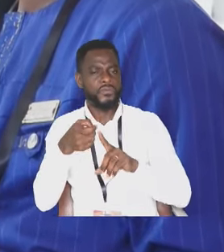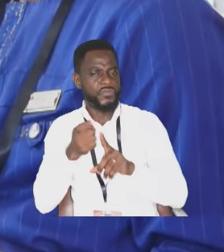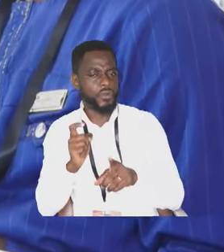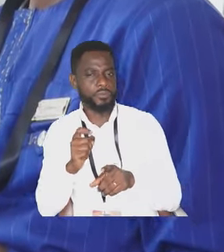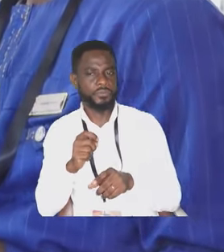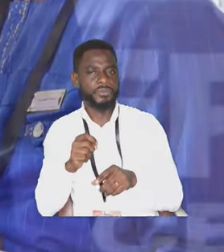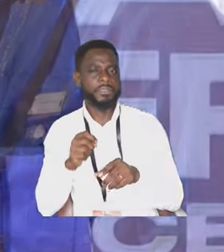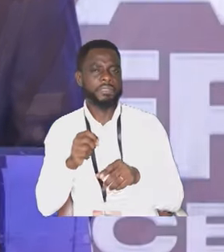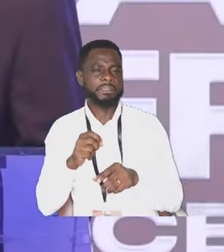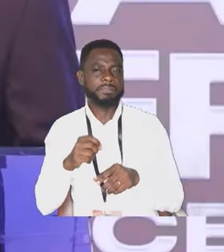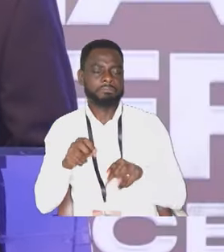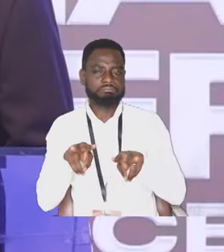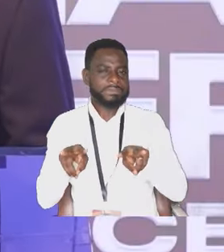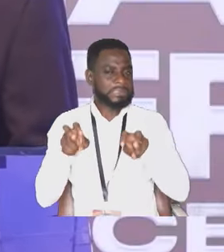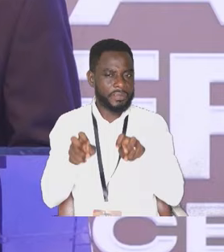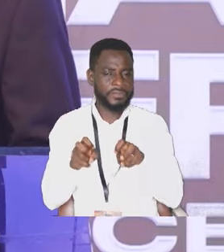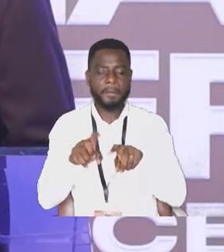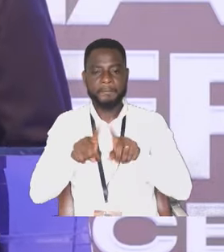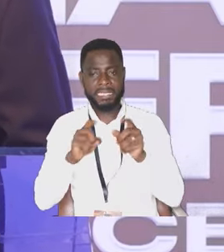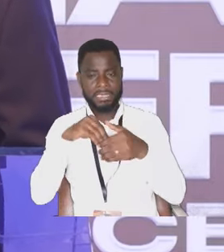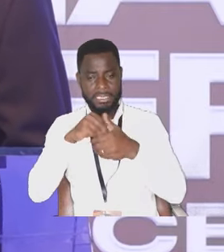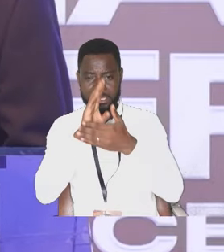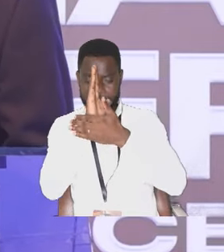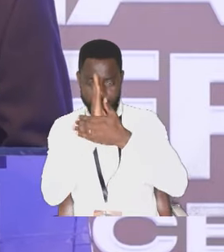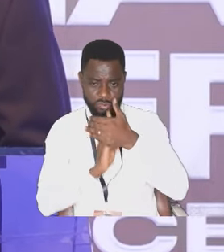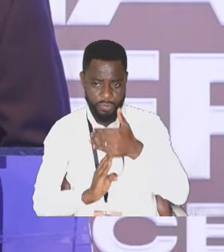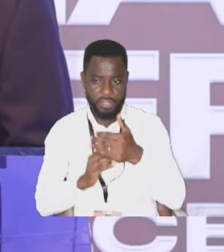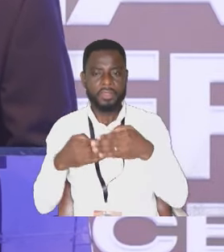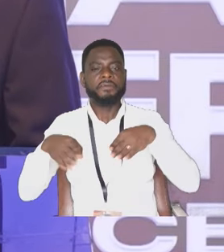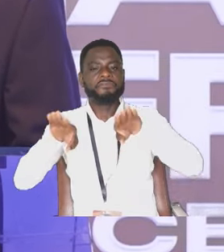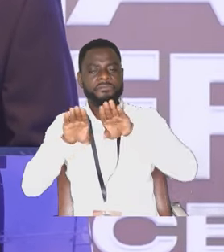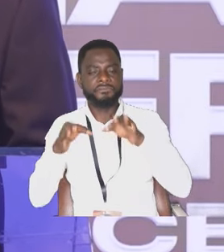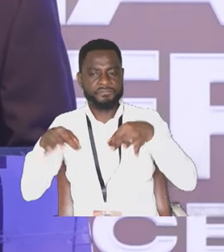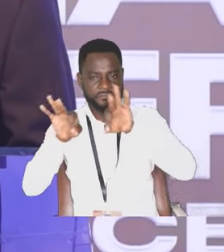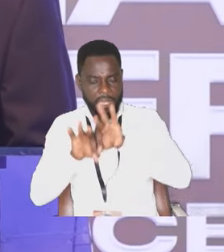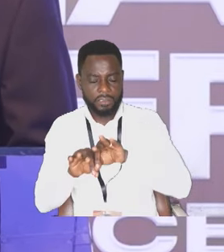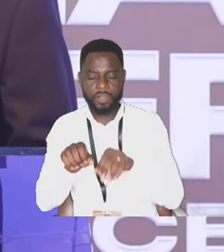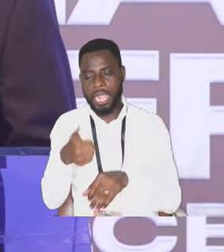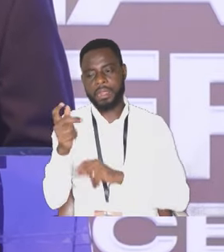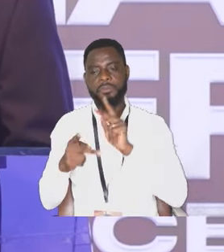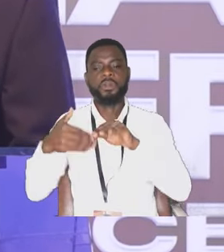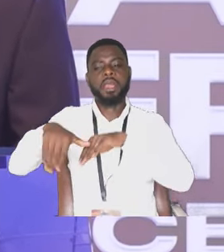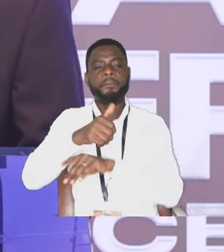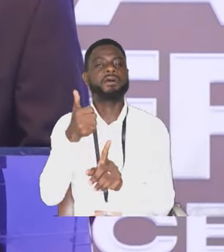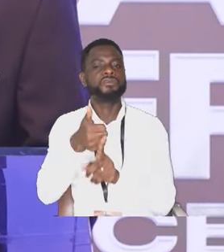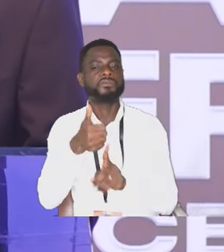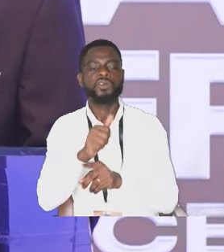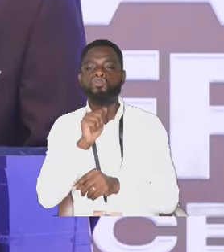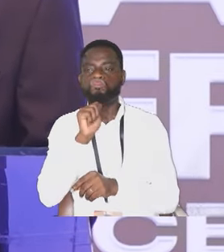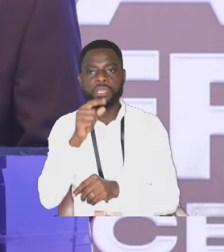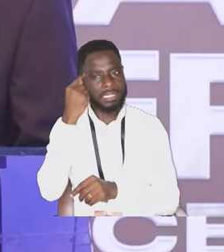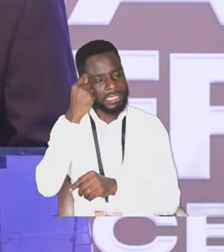conceit. Rather, in humility, value others above yourself. Not looking to your own